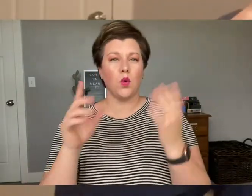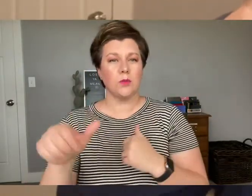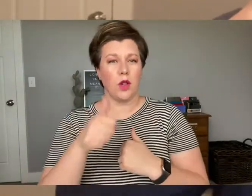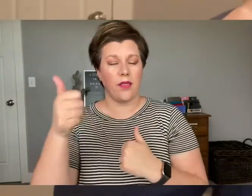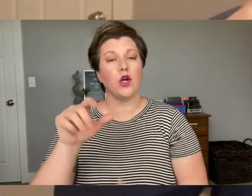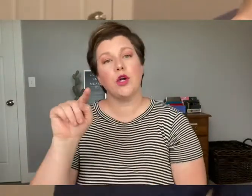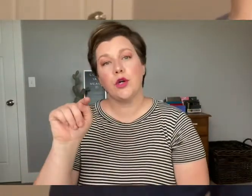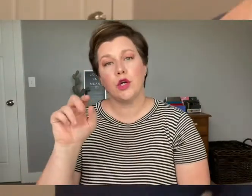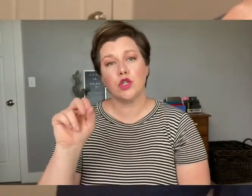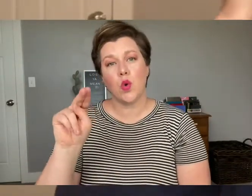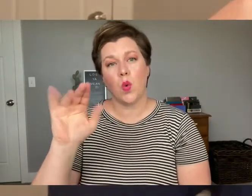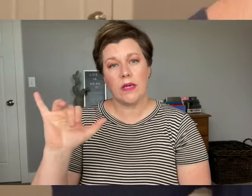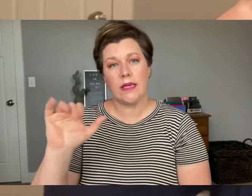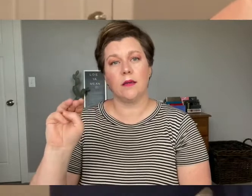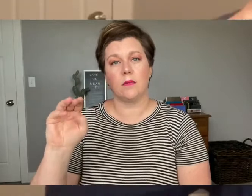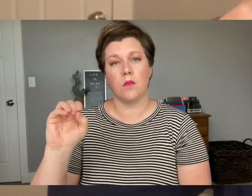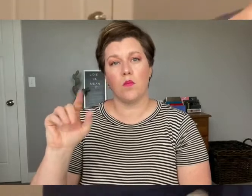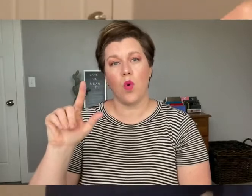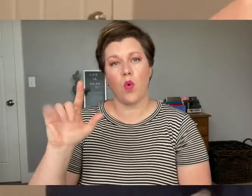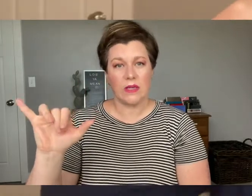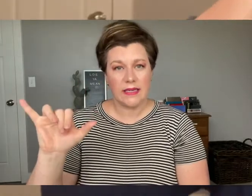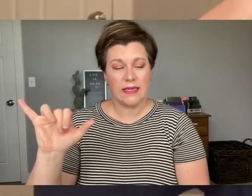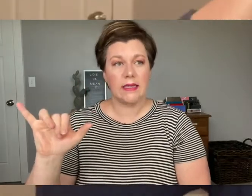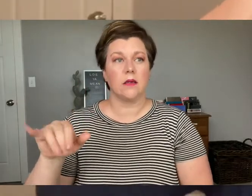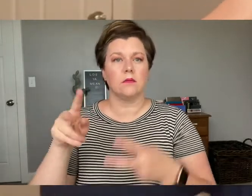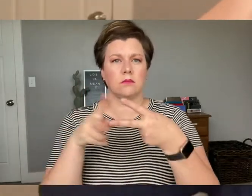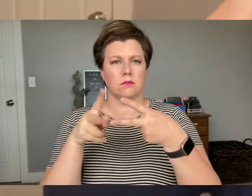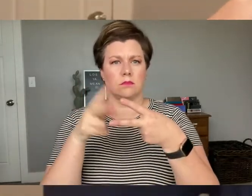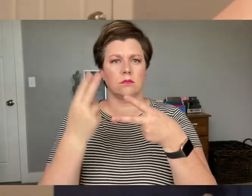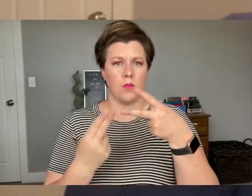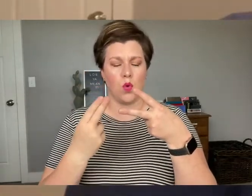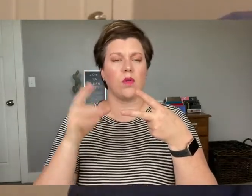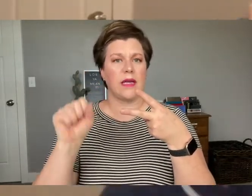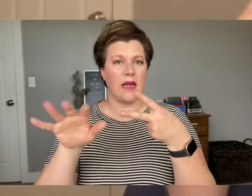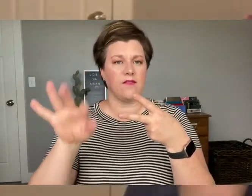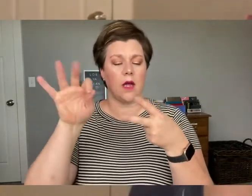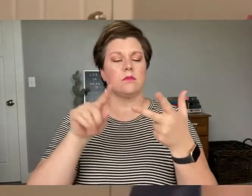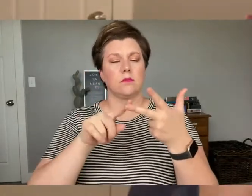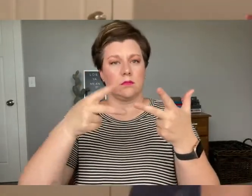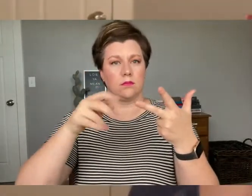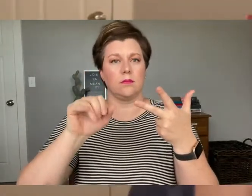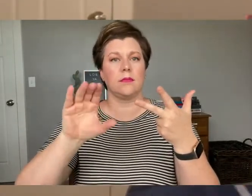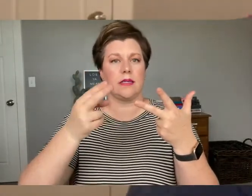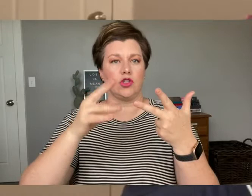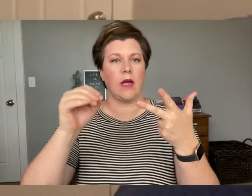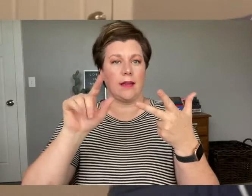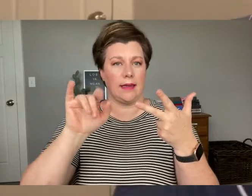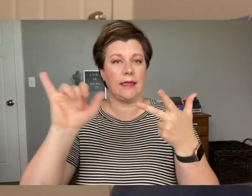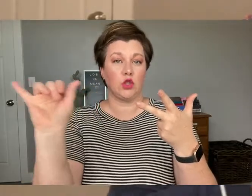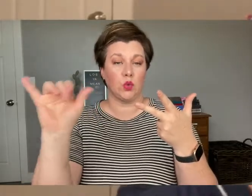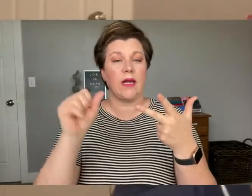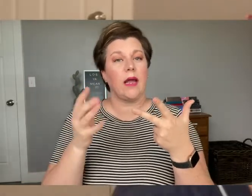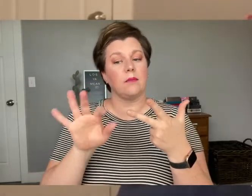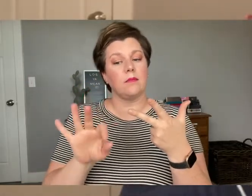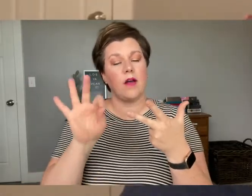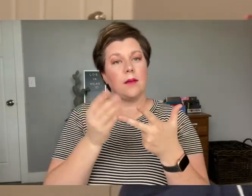like them. And there are multiple other. Tony Moly is another, you can find Skin Food and Tony Moly